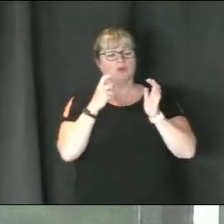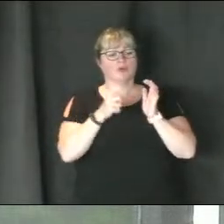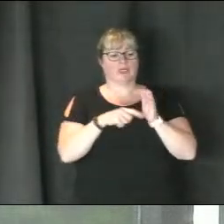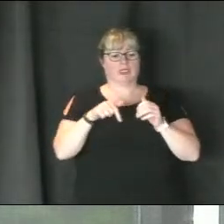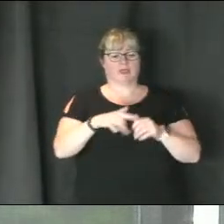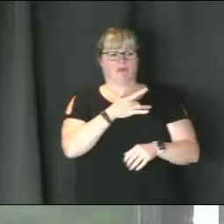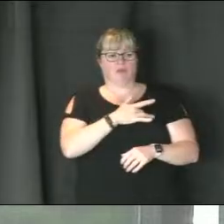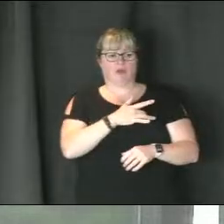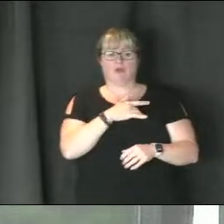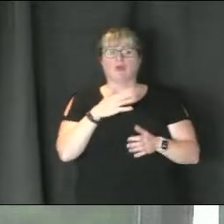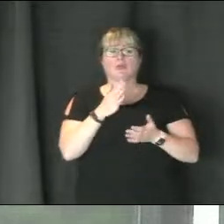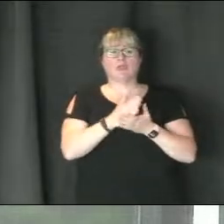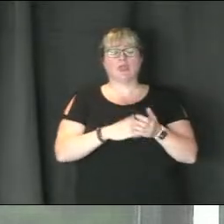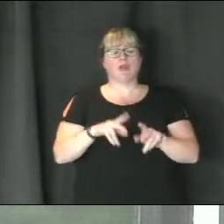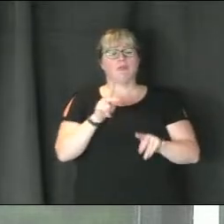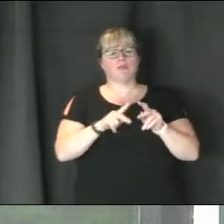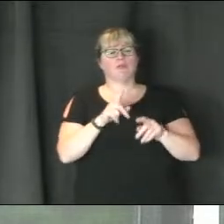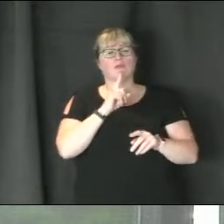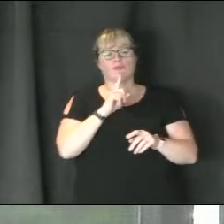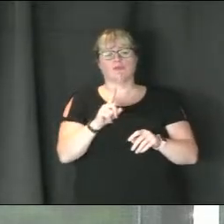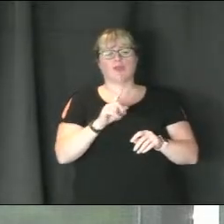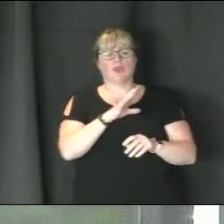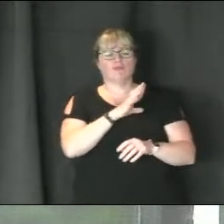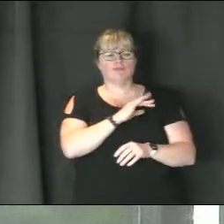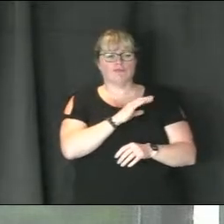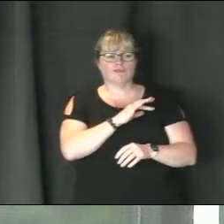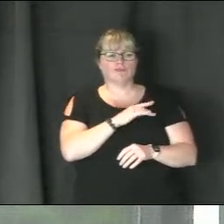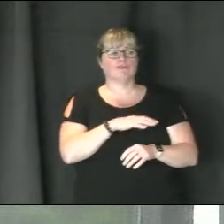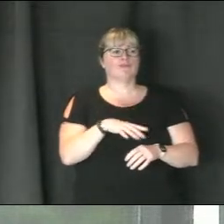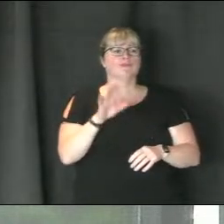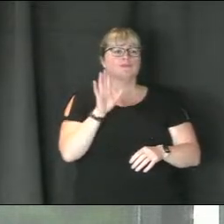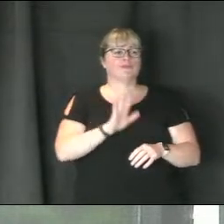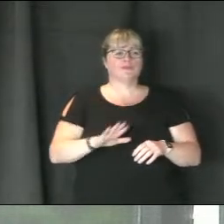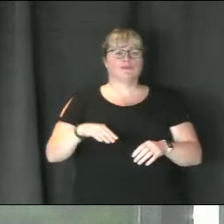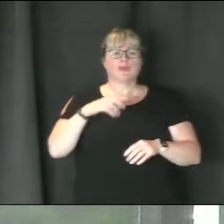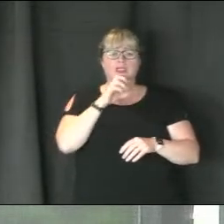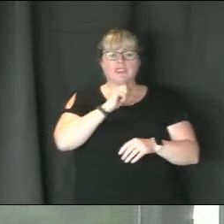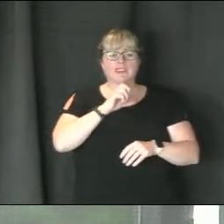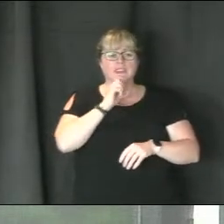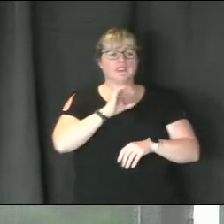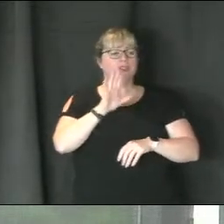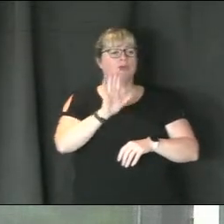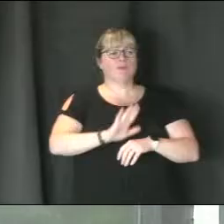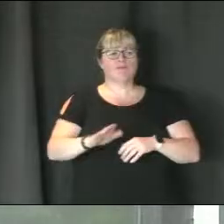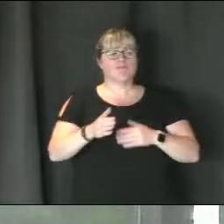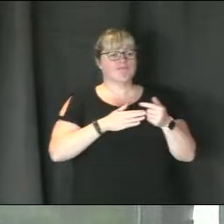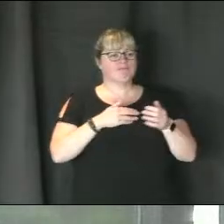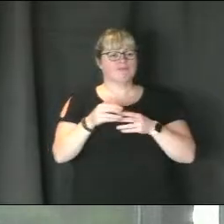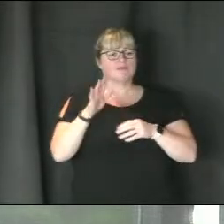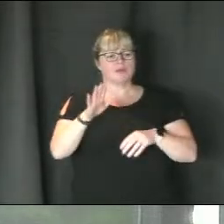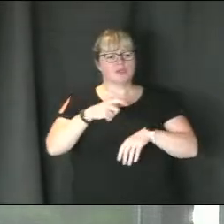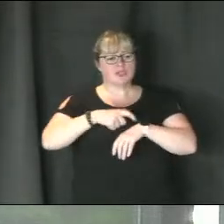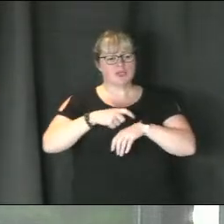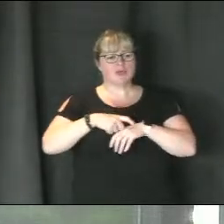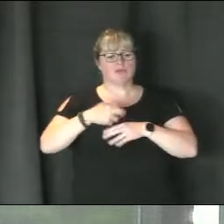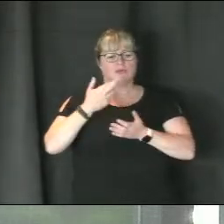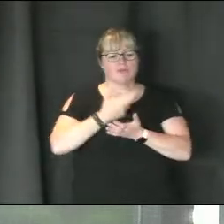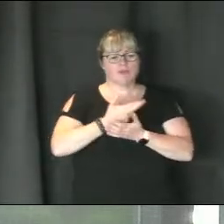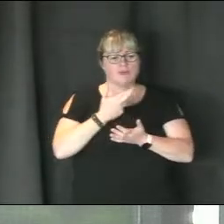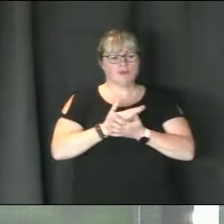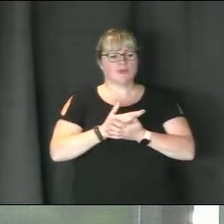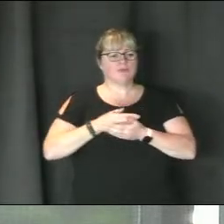enriched with individuals of all generations who invest their time and resources into making a